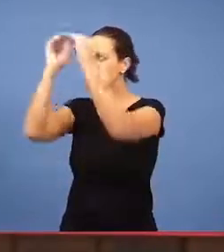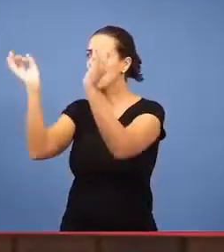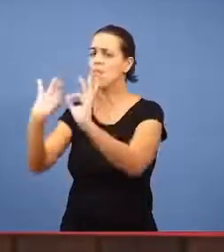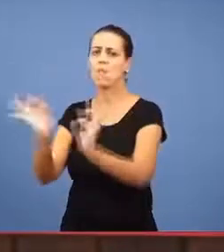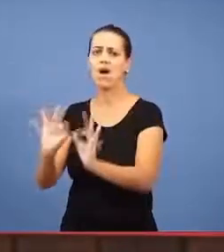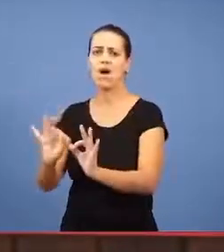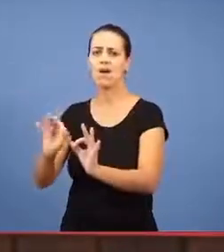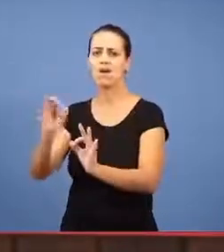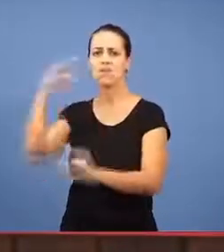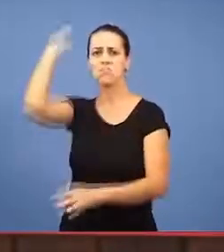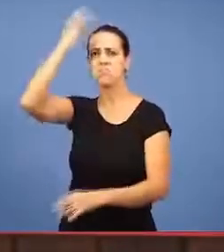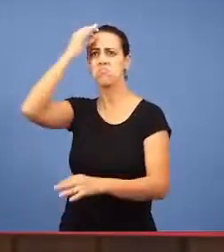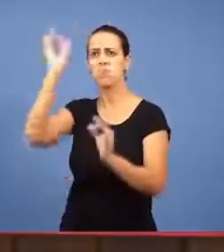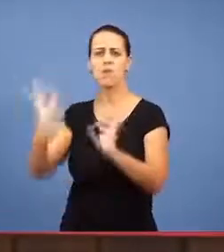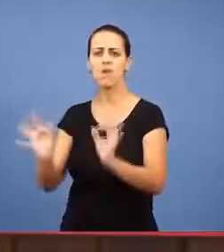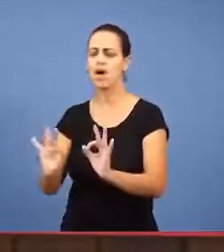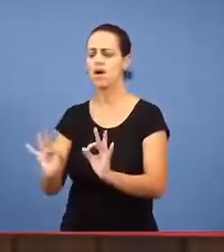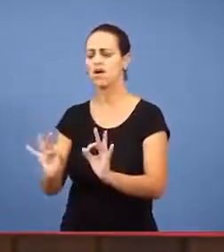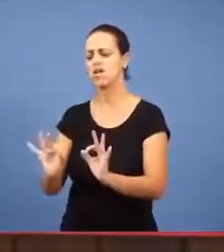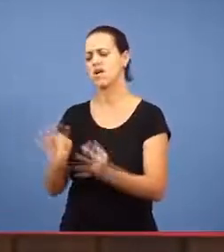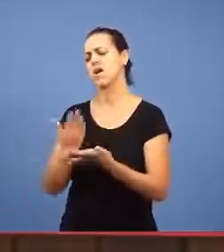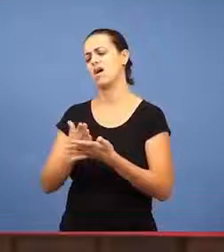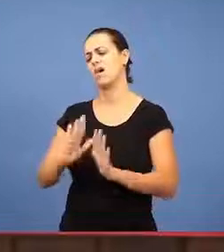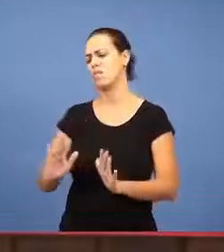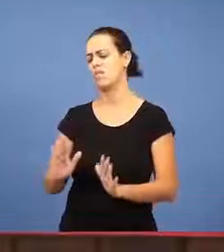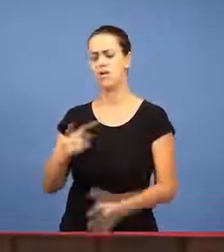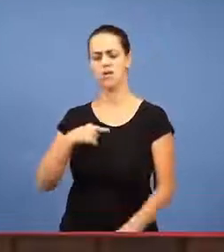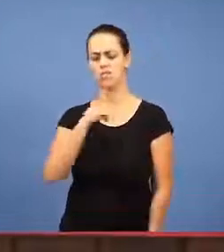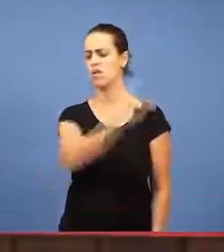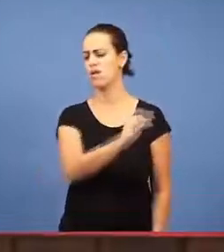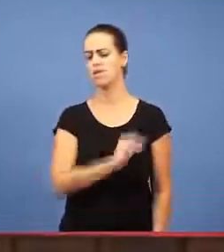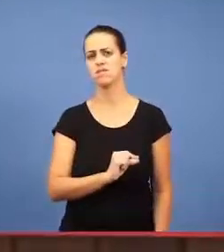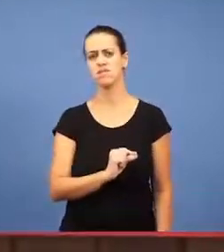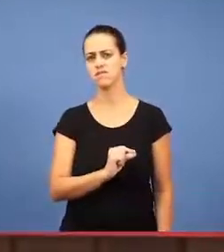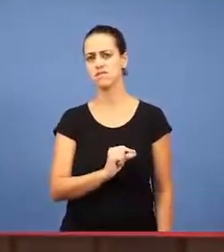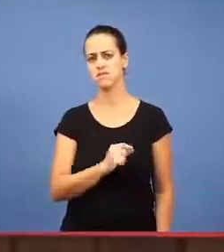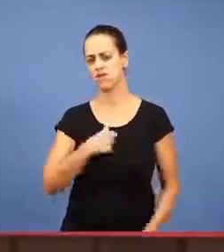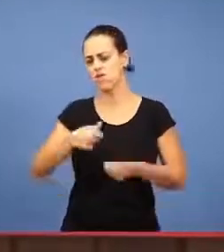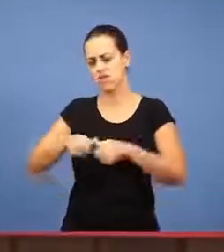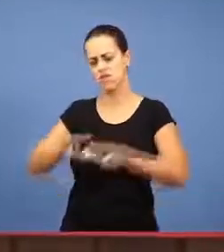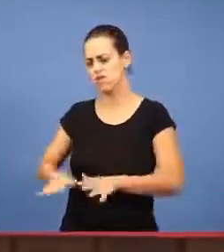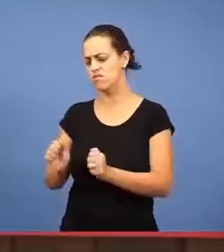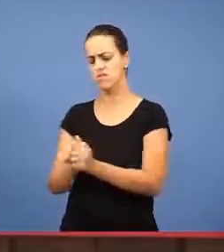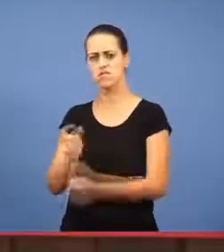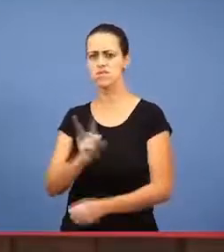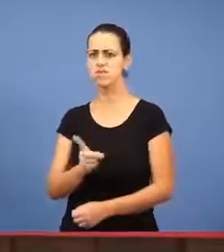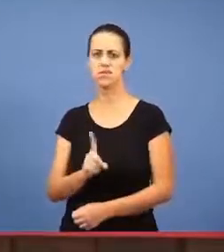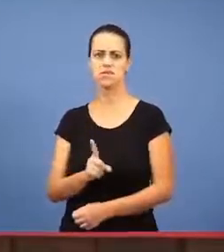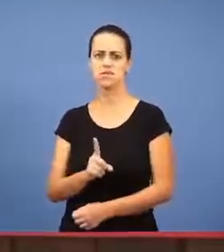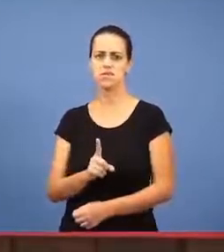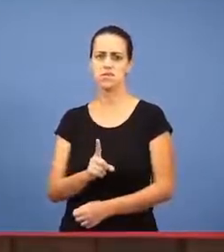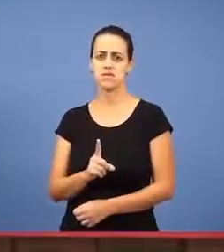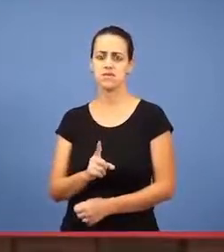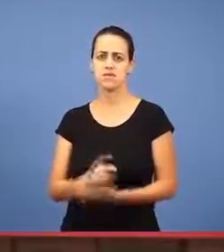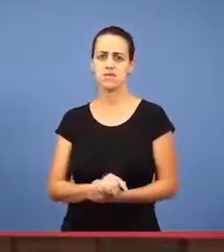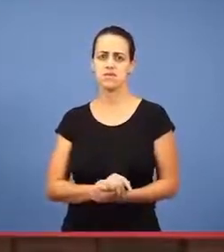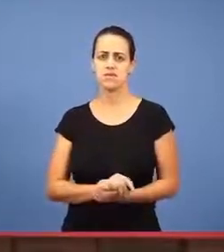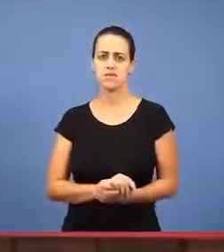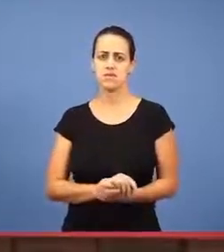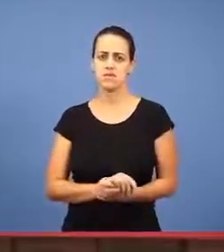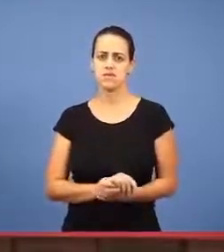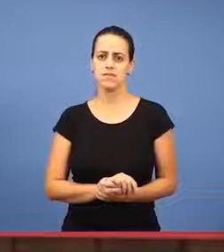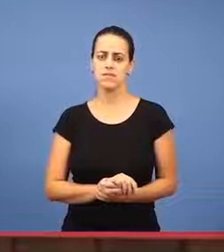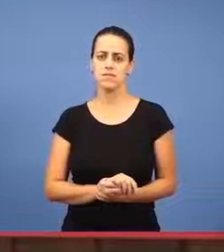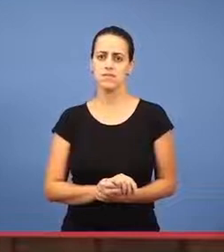then this is not for me. I'm going to another place, but I'm not able to stay here.